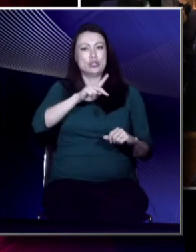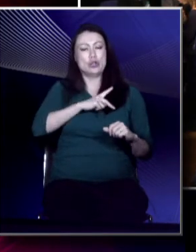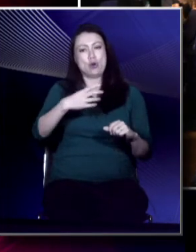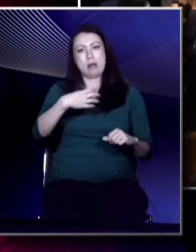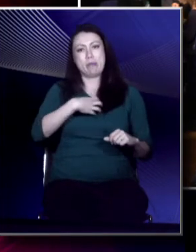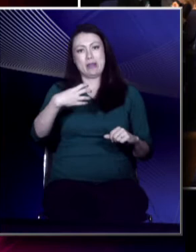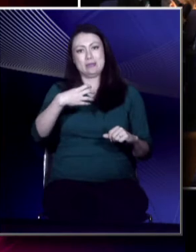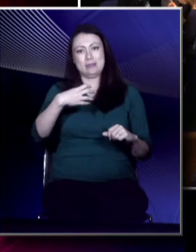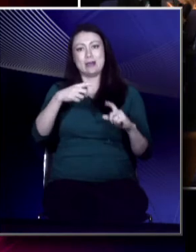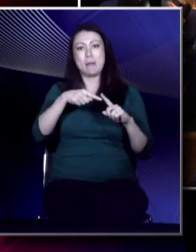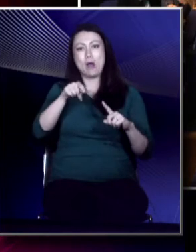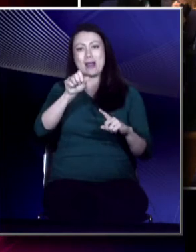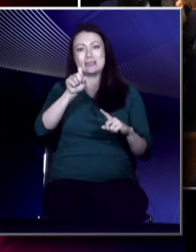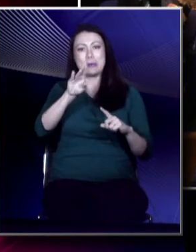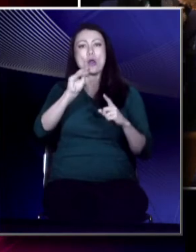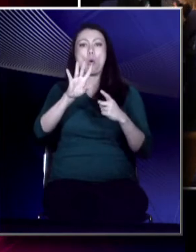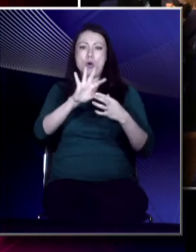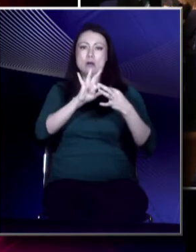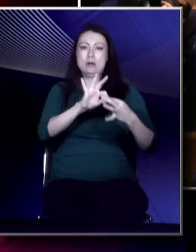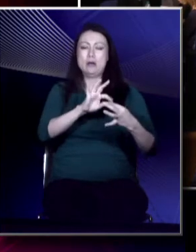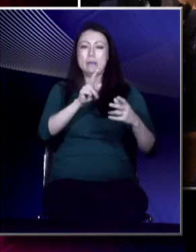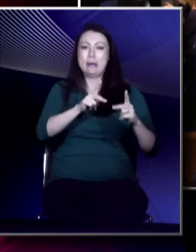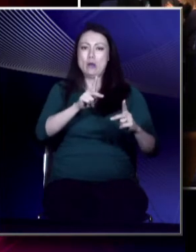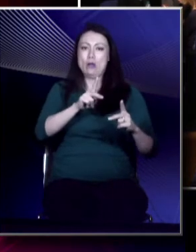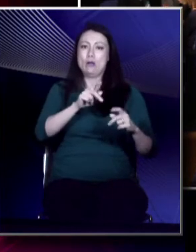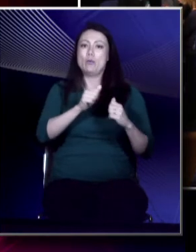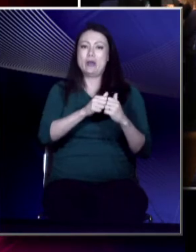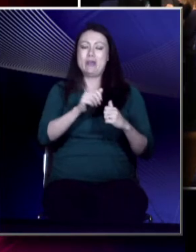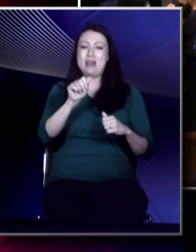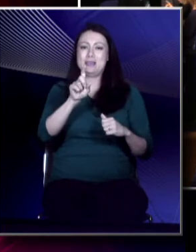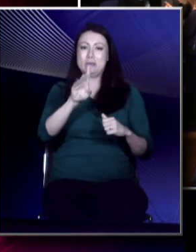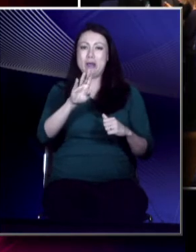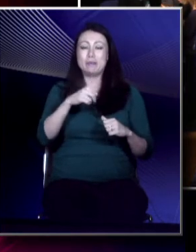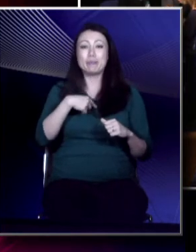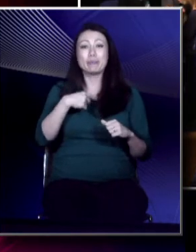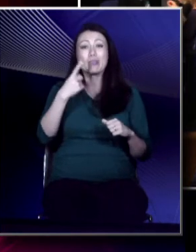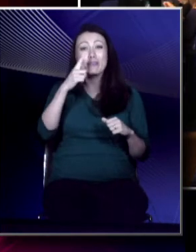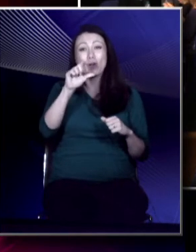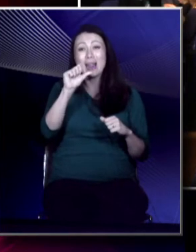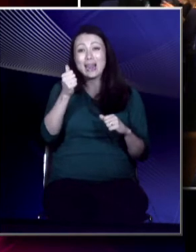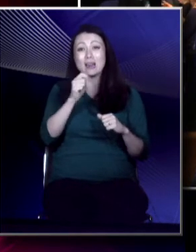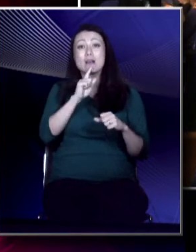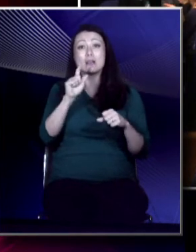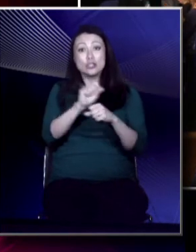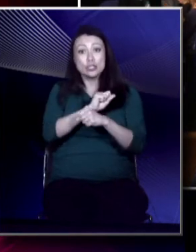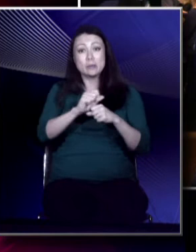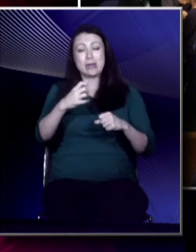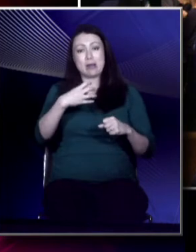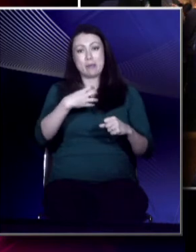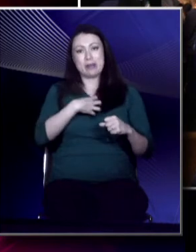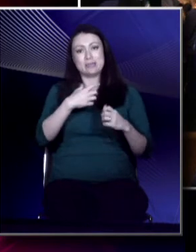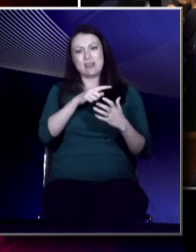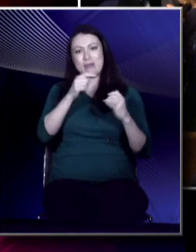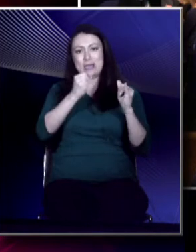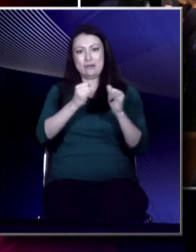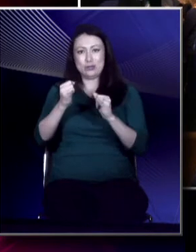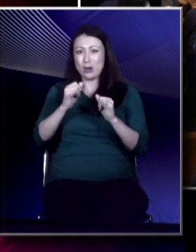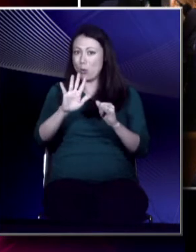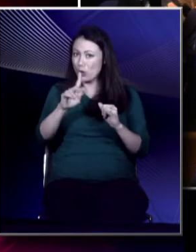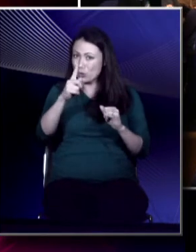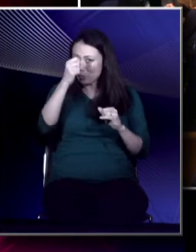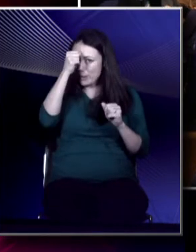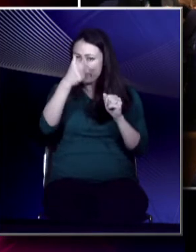with ASDB. Other channels provided for board consideration, disposition of legitimate complaints involving individuals. I want us to keep that in mind as